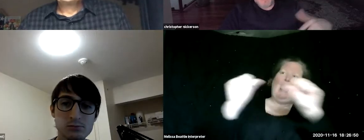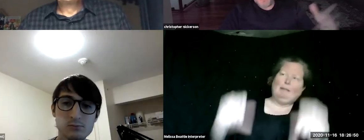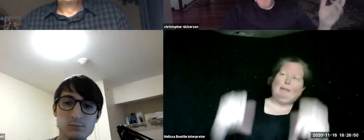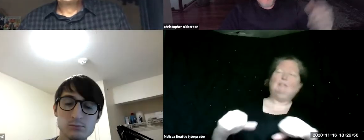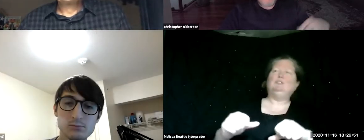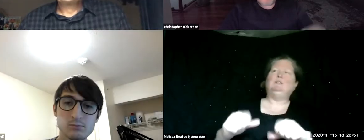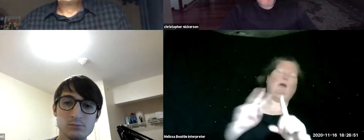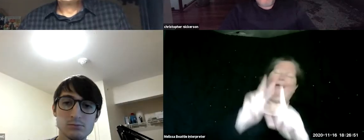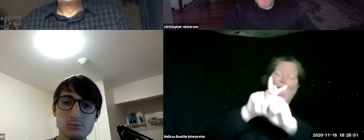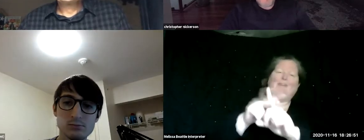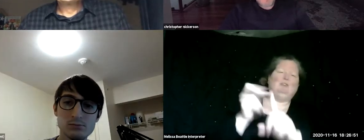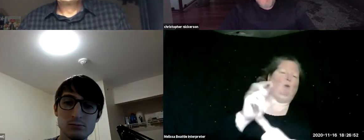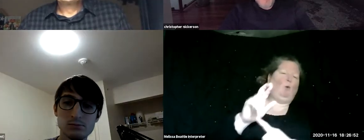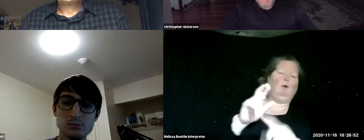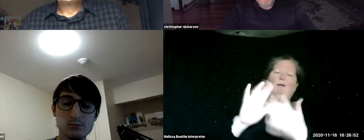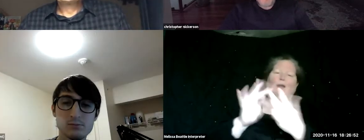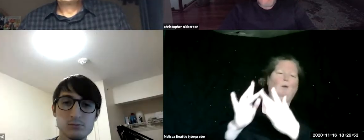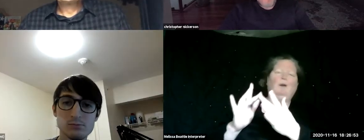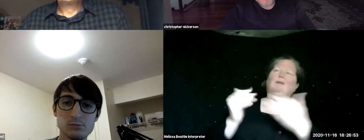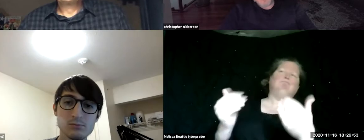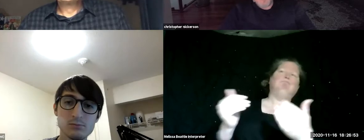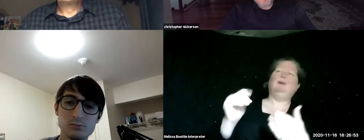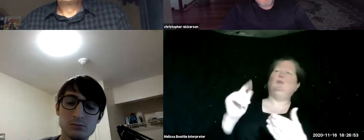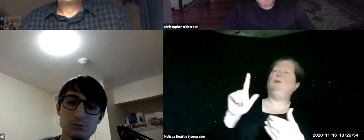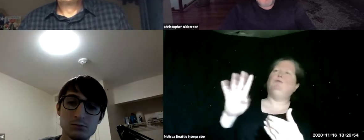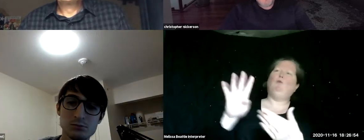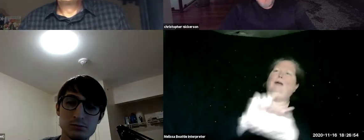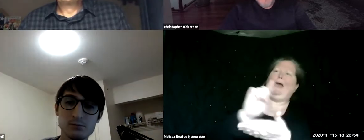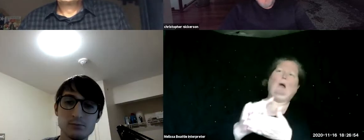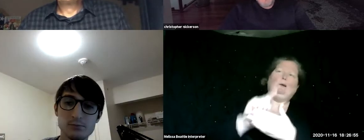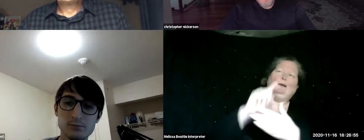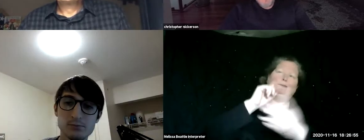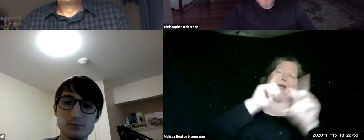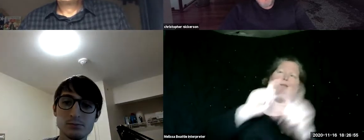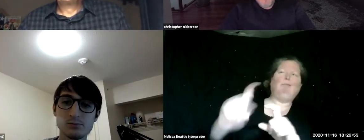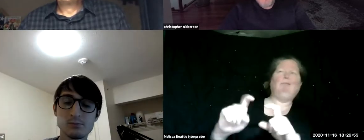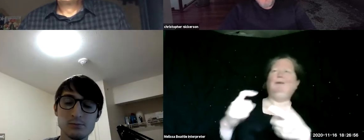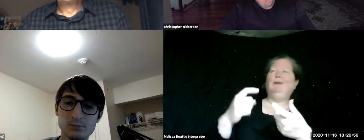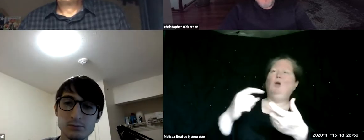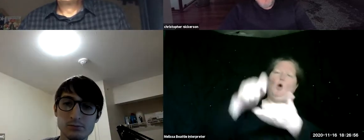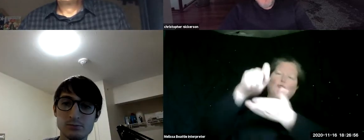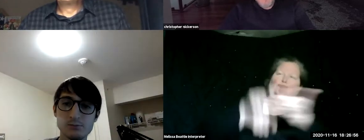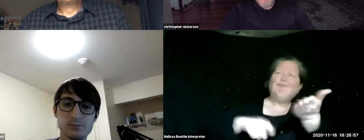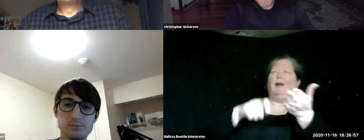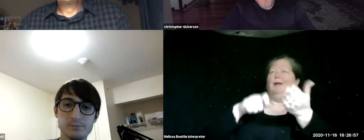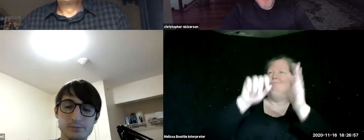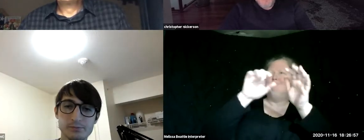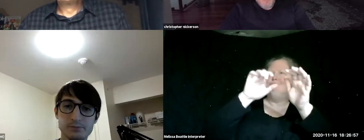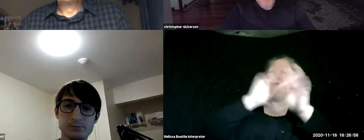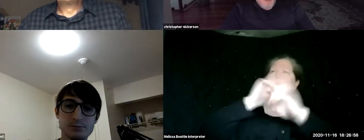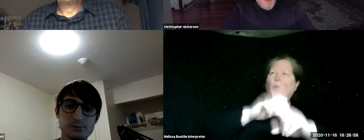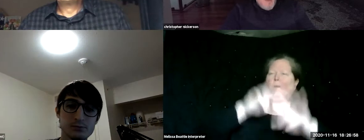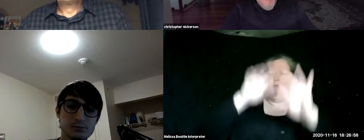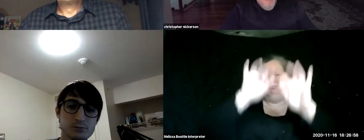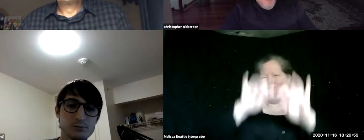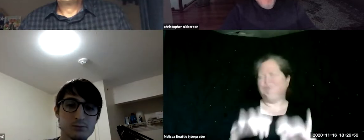something like that. We'll give you 24 hours to go at it, write a report, show me what you can do. So I think that, you know, even going